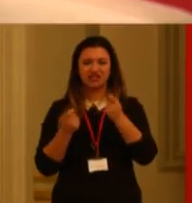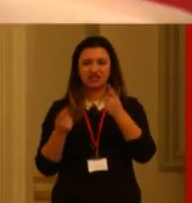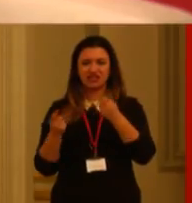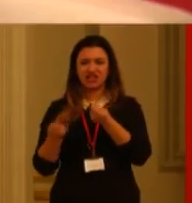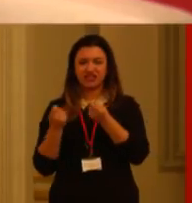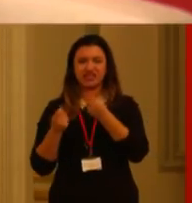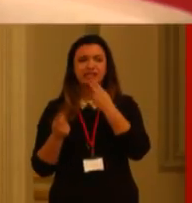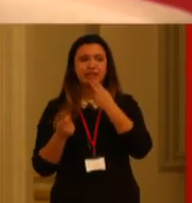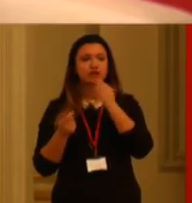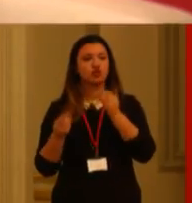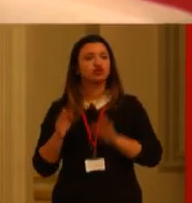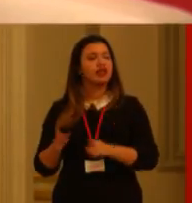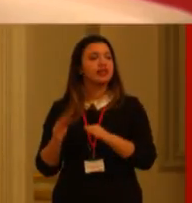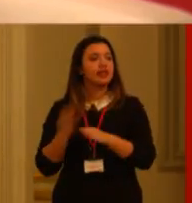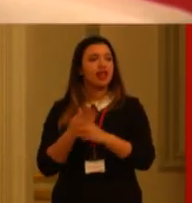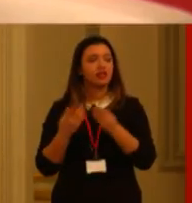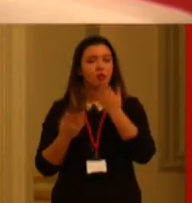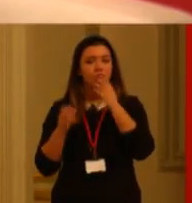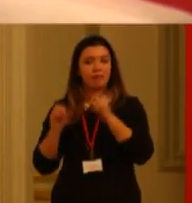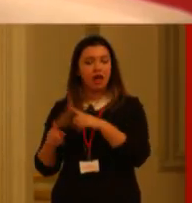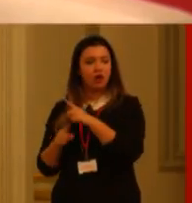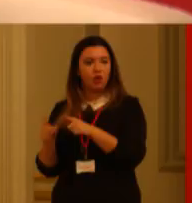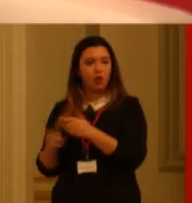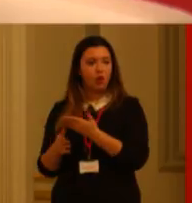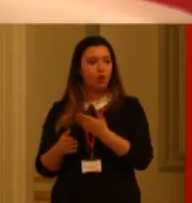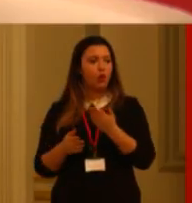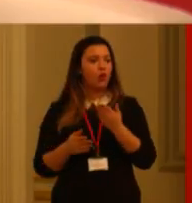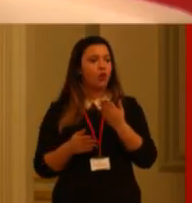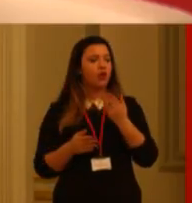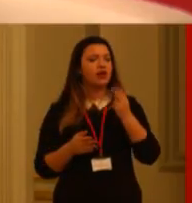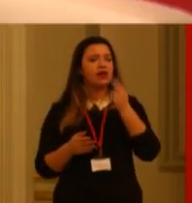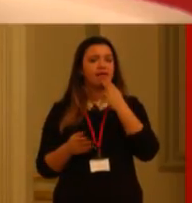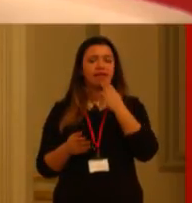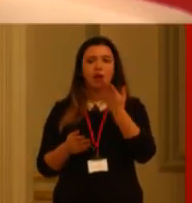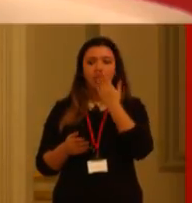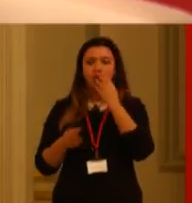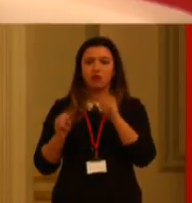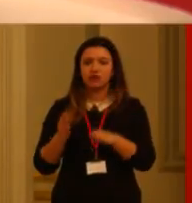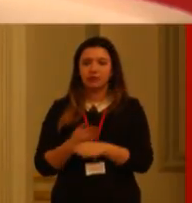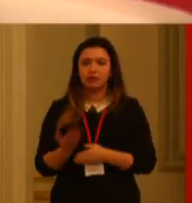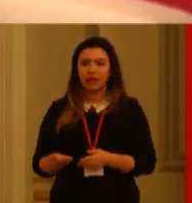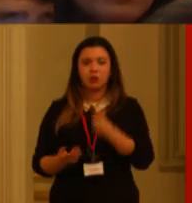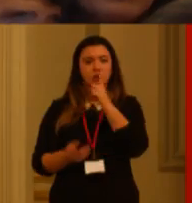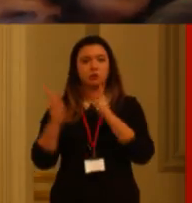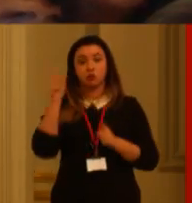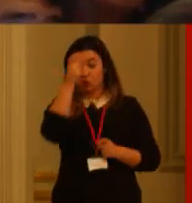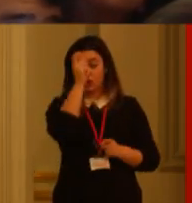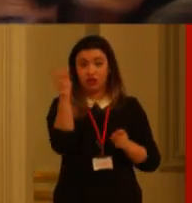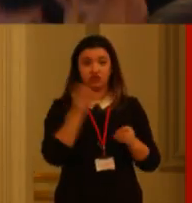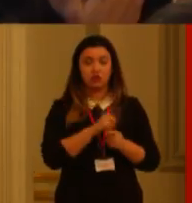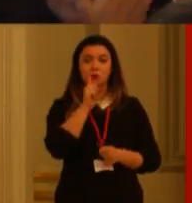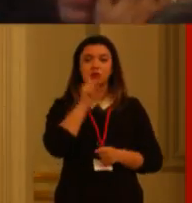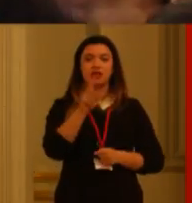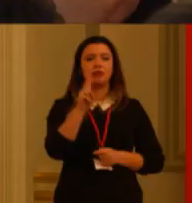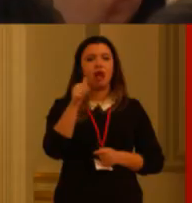to my colleagues working for a campaign called Dad, Send Me to School. Why are they